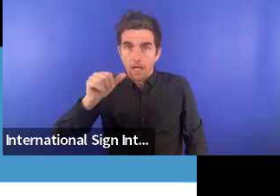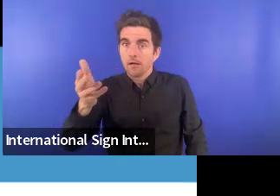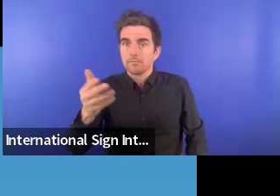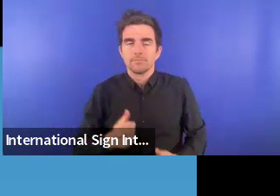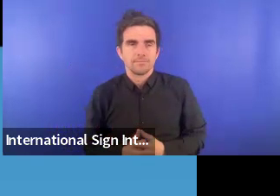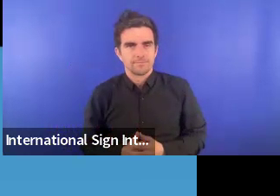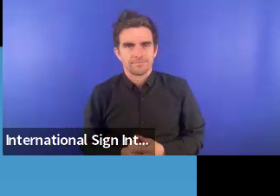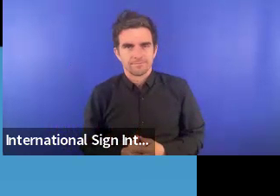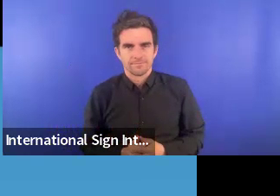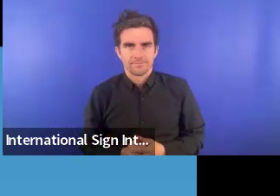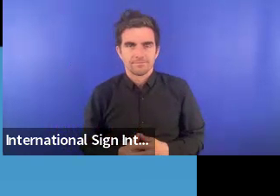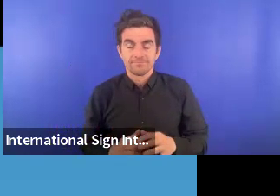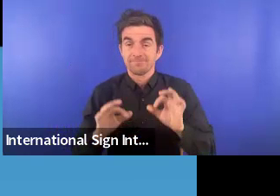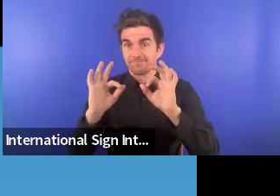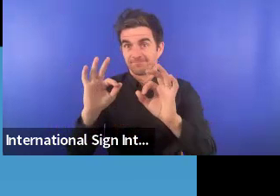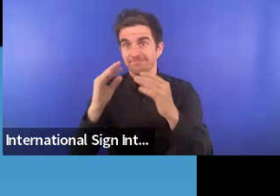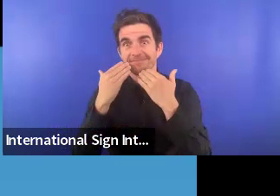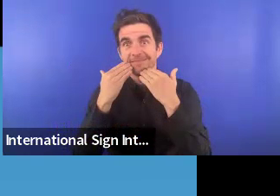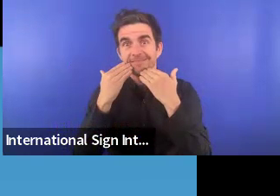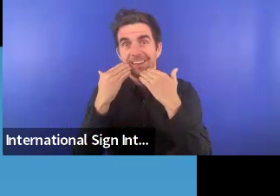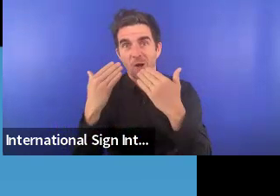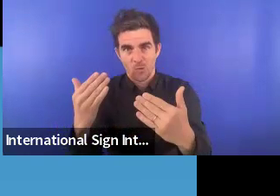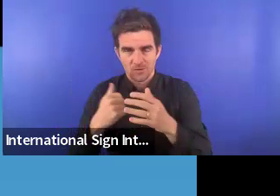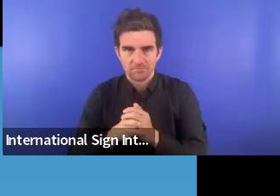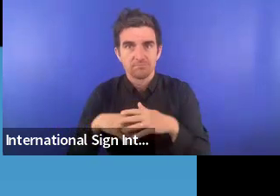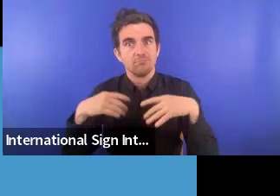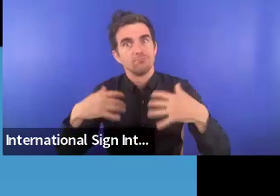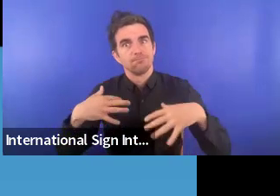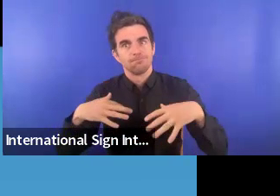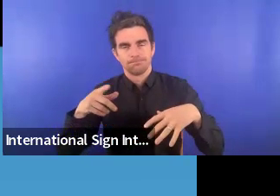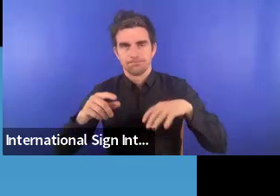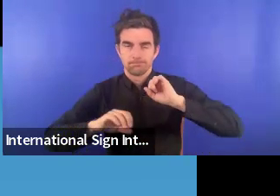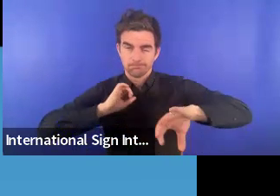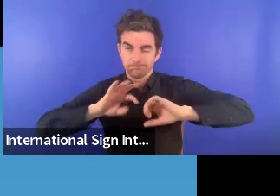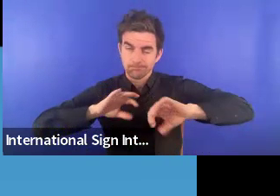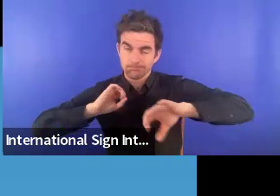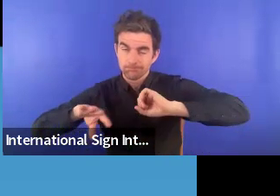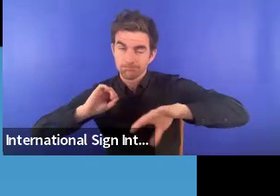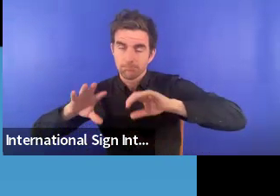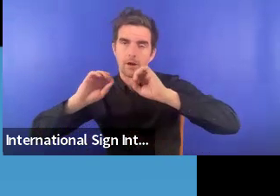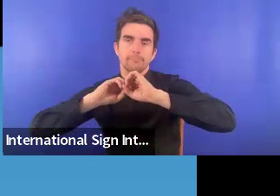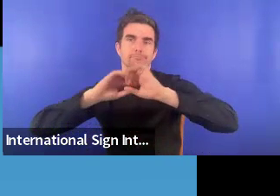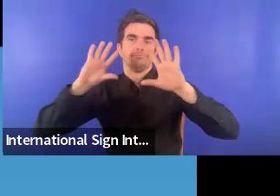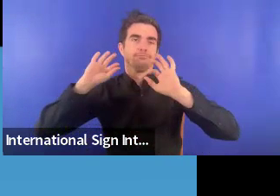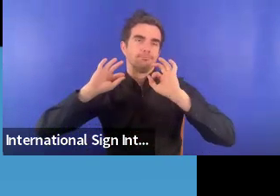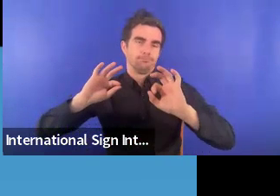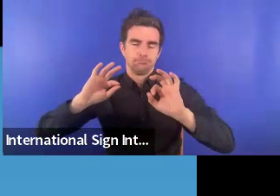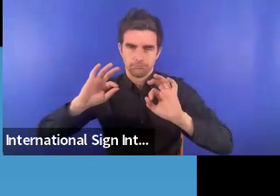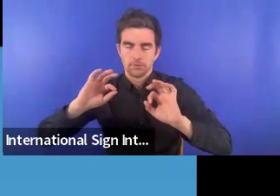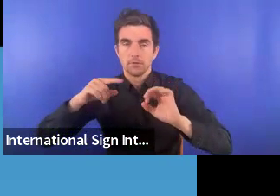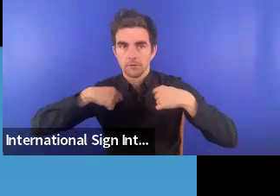and you gave us a lot to think about, a lot of great resources that I think people